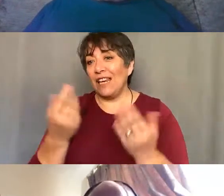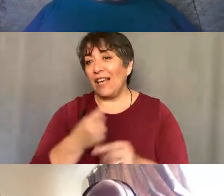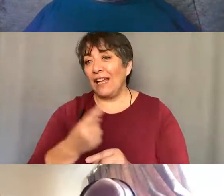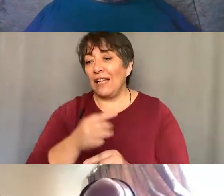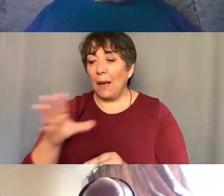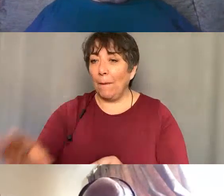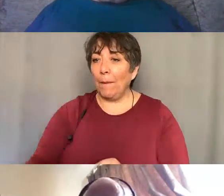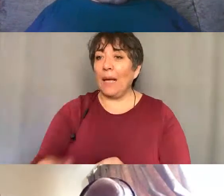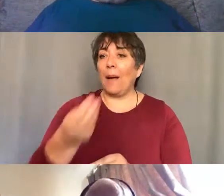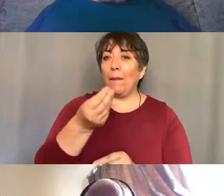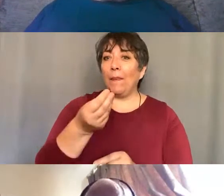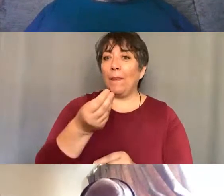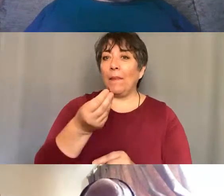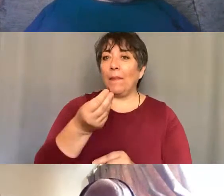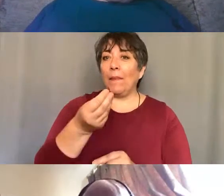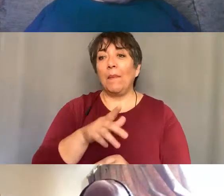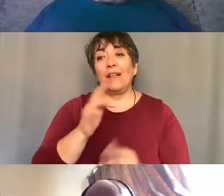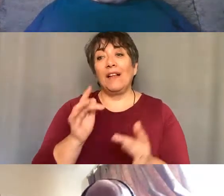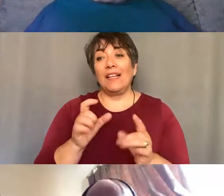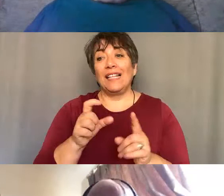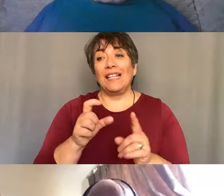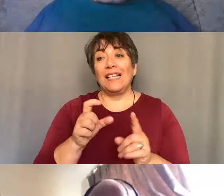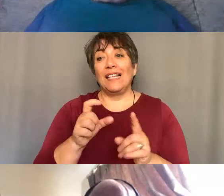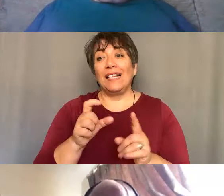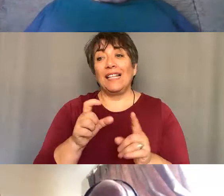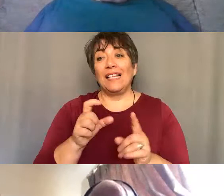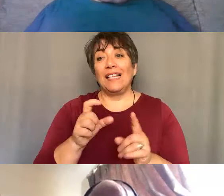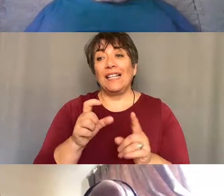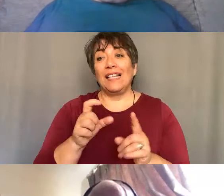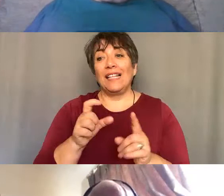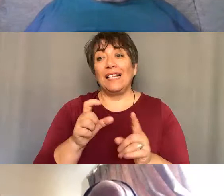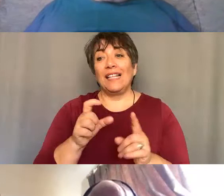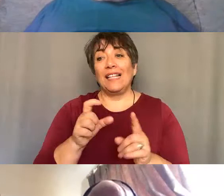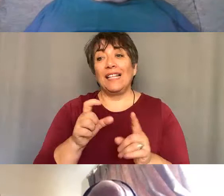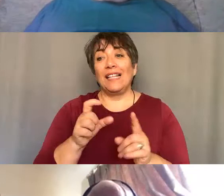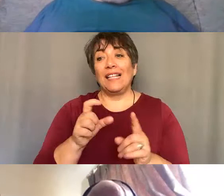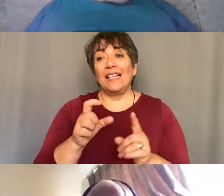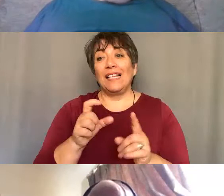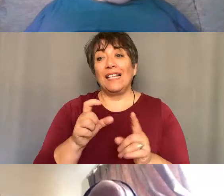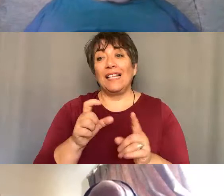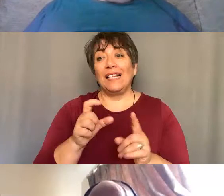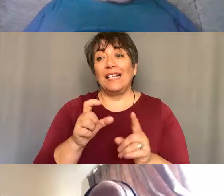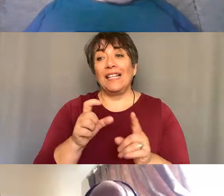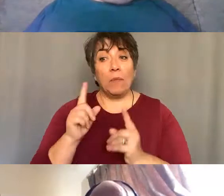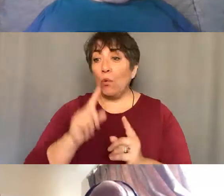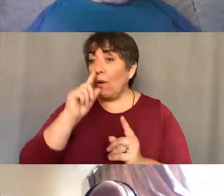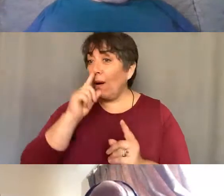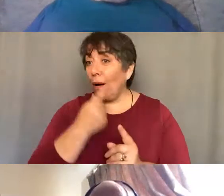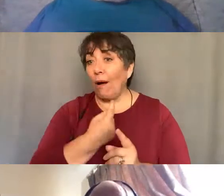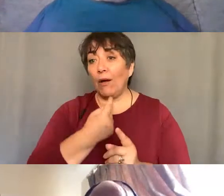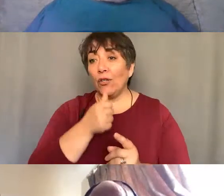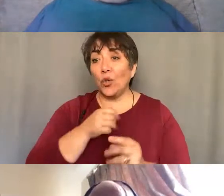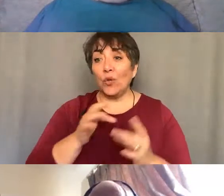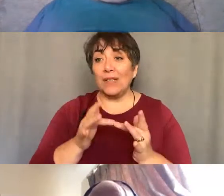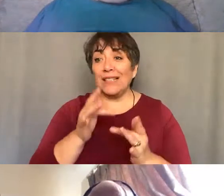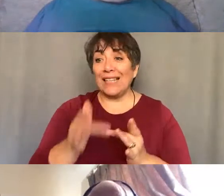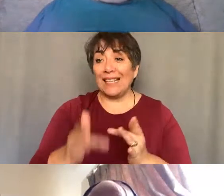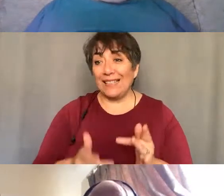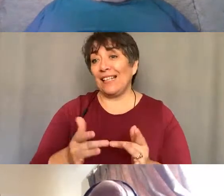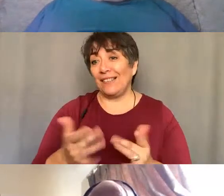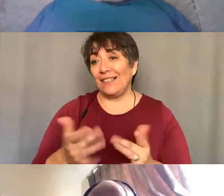people. Thank you. Thank you, I've covered 2 questions there. Thank you very much. Well done. You snuck that one in. Thank